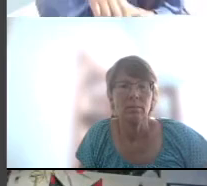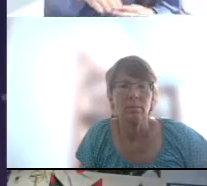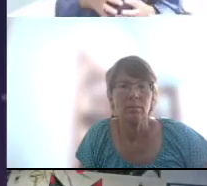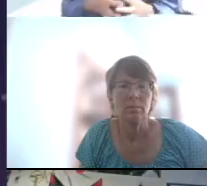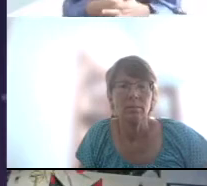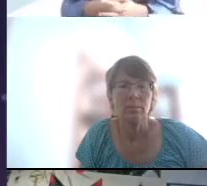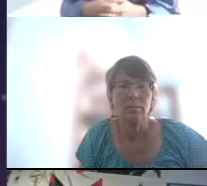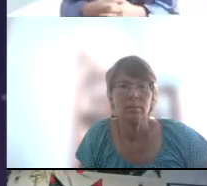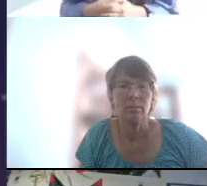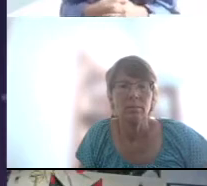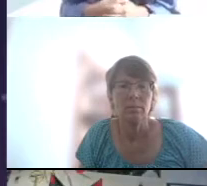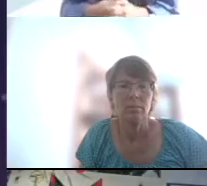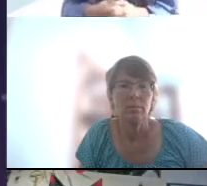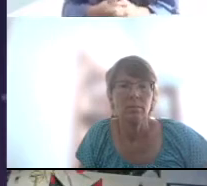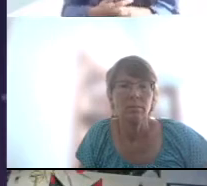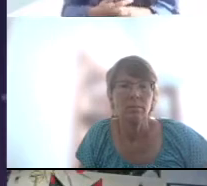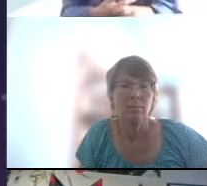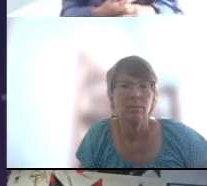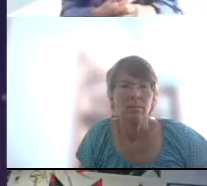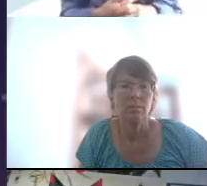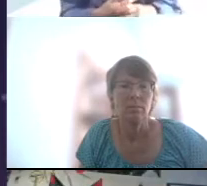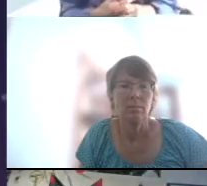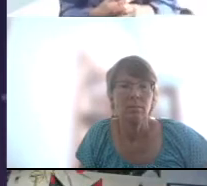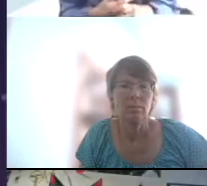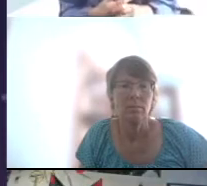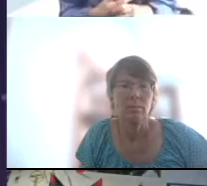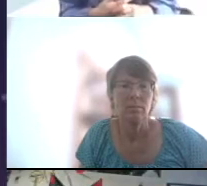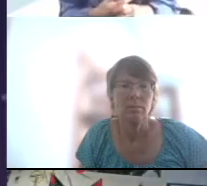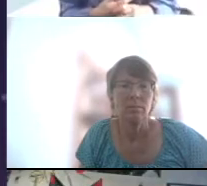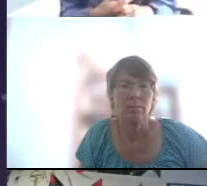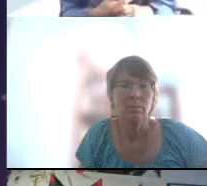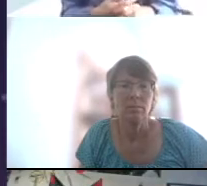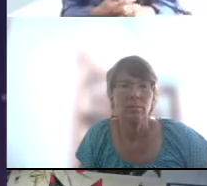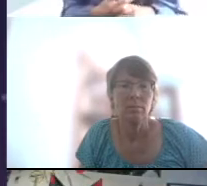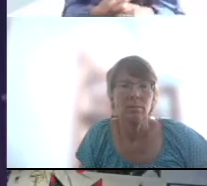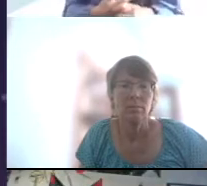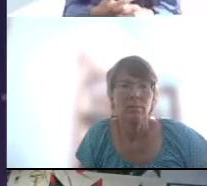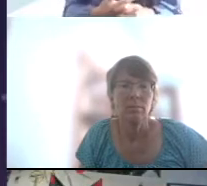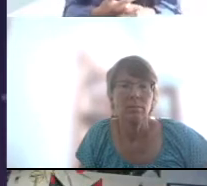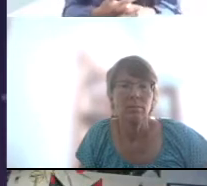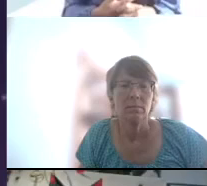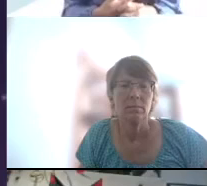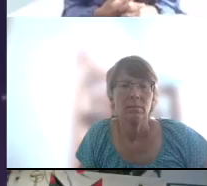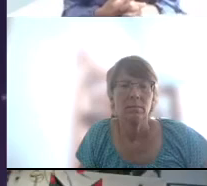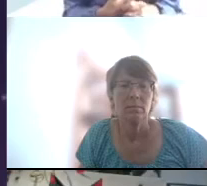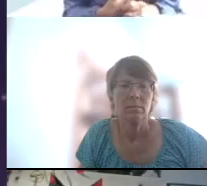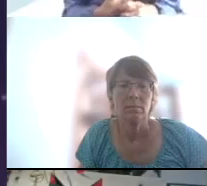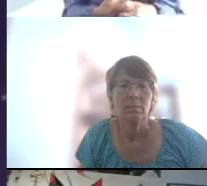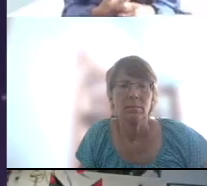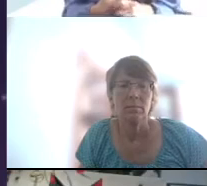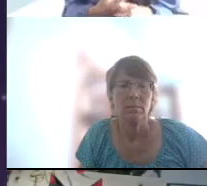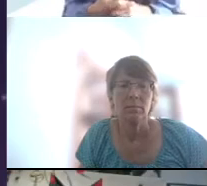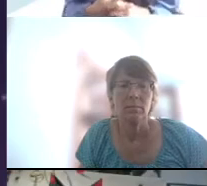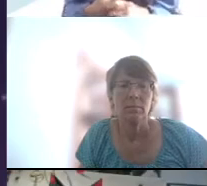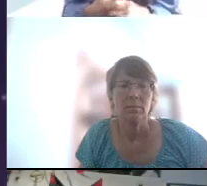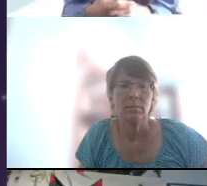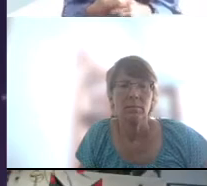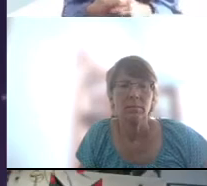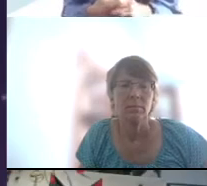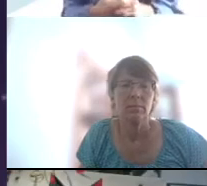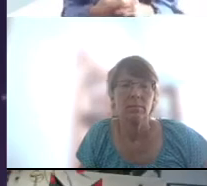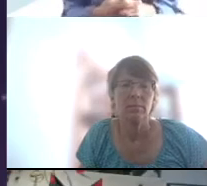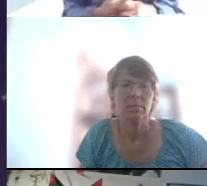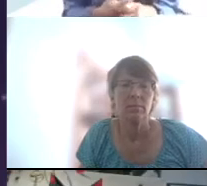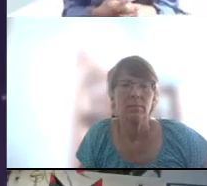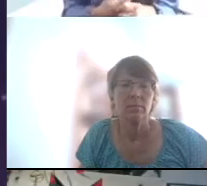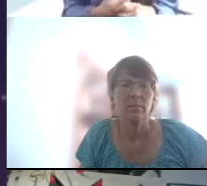Nations, Métis and Inuit people from across Turtle Island. Despite ongoing oppression, Indigenous